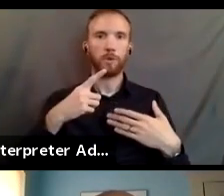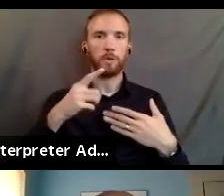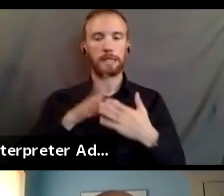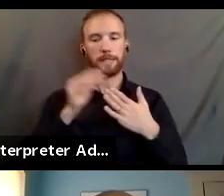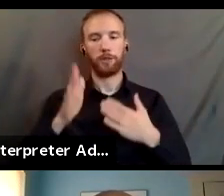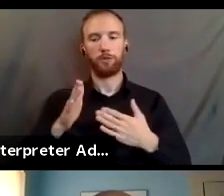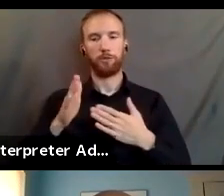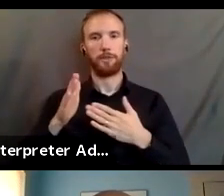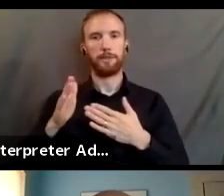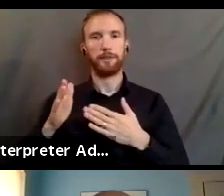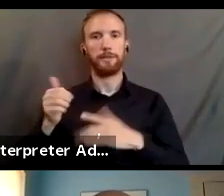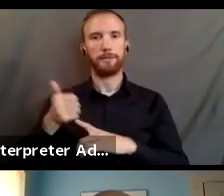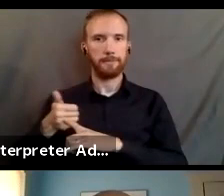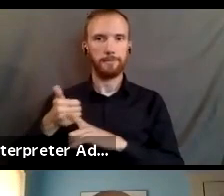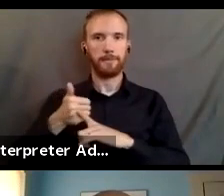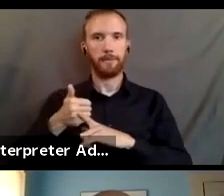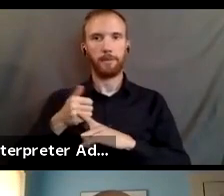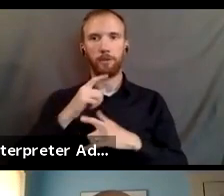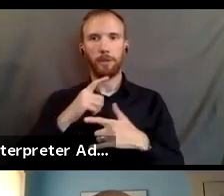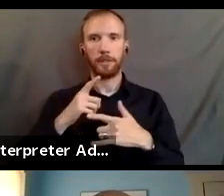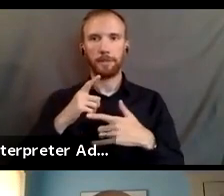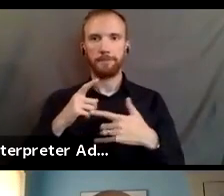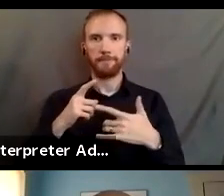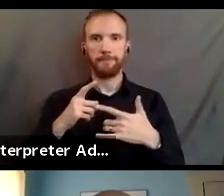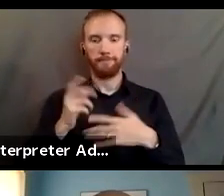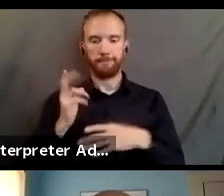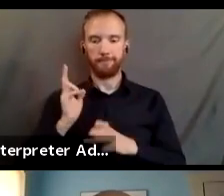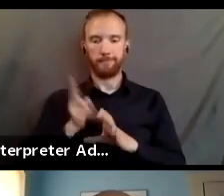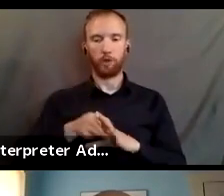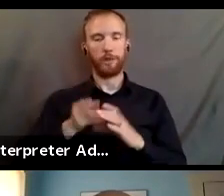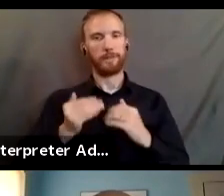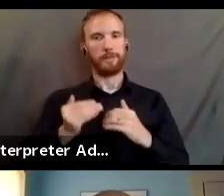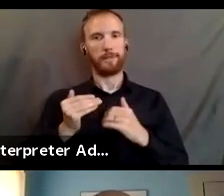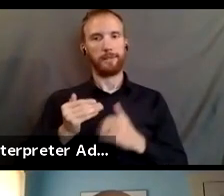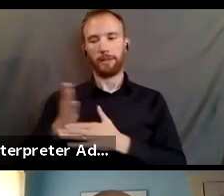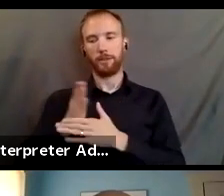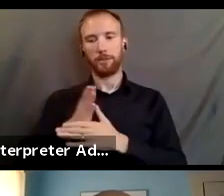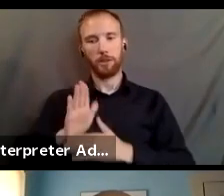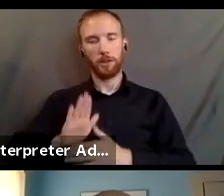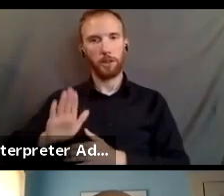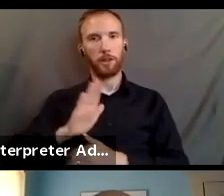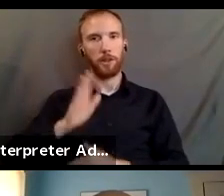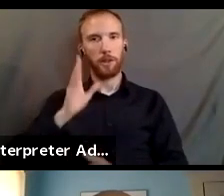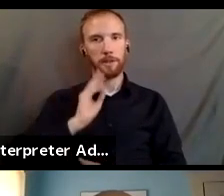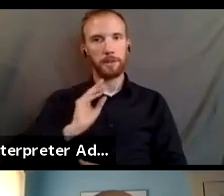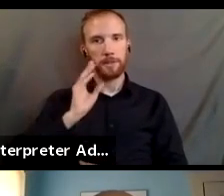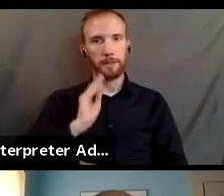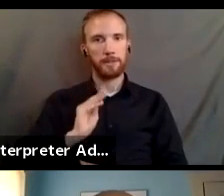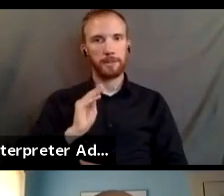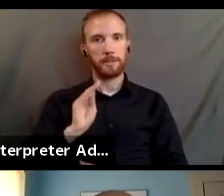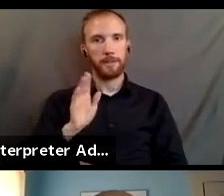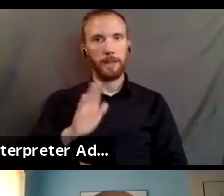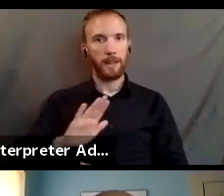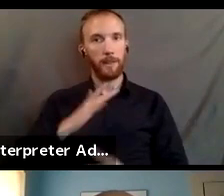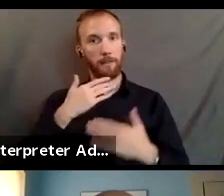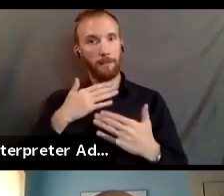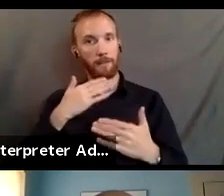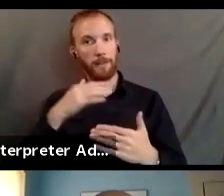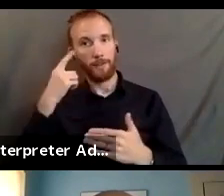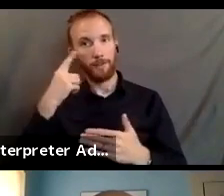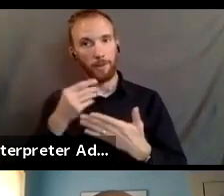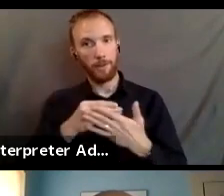to to share with us their experience and and to share their their appreciation for for the scholarship that's been